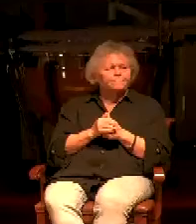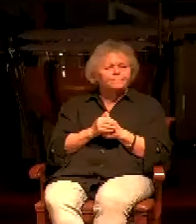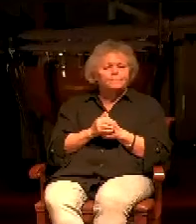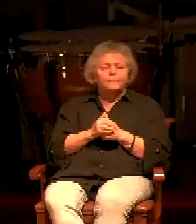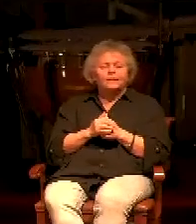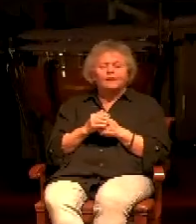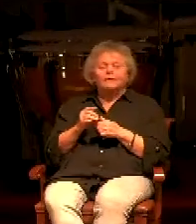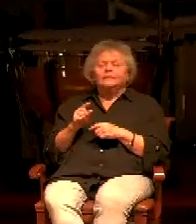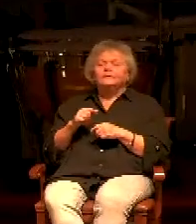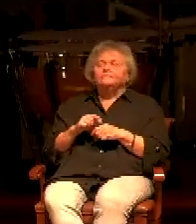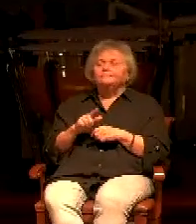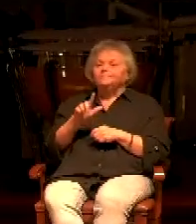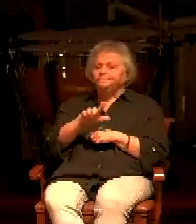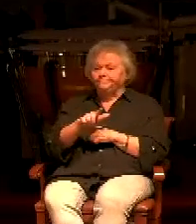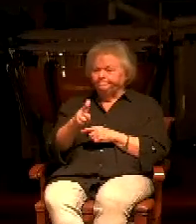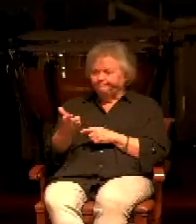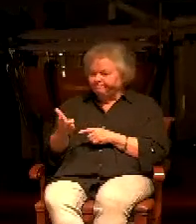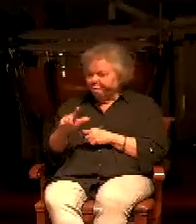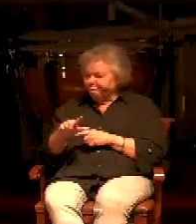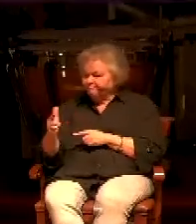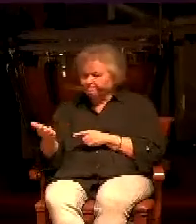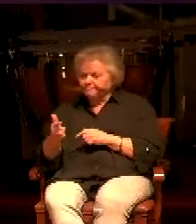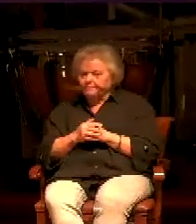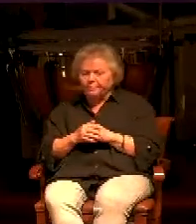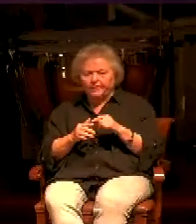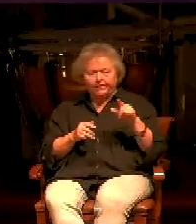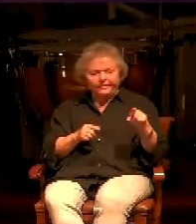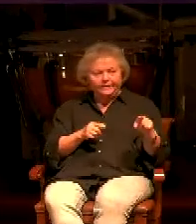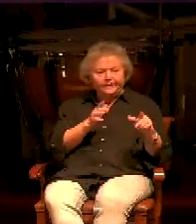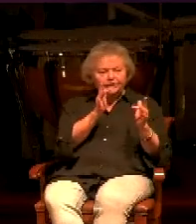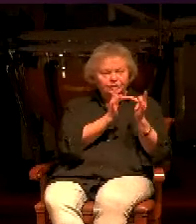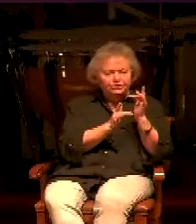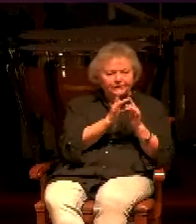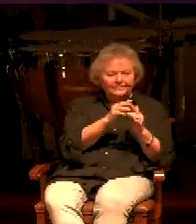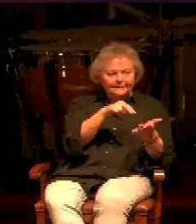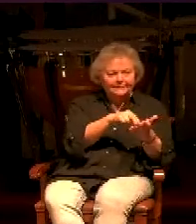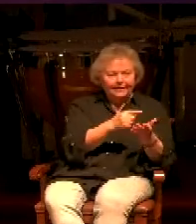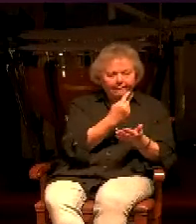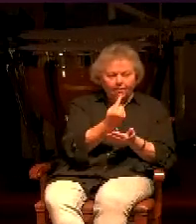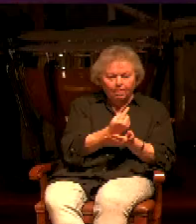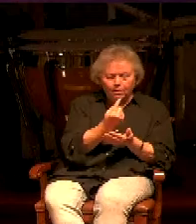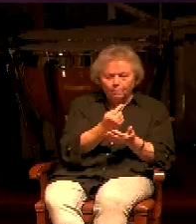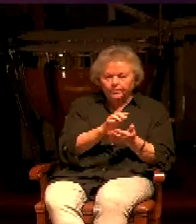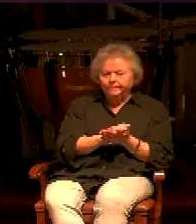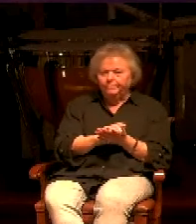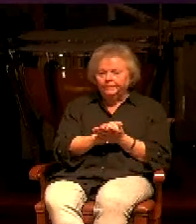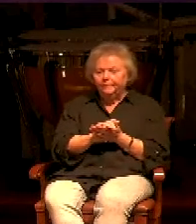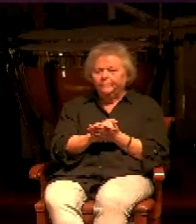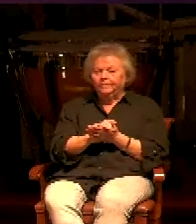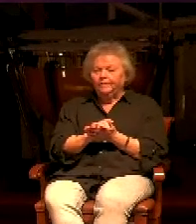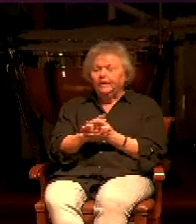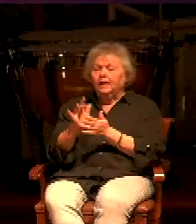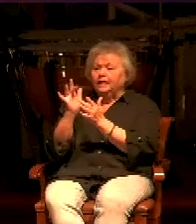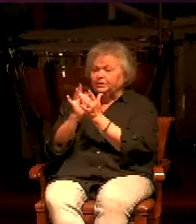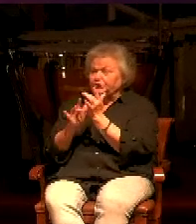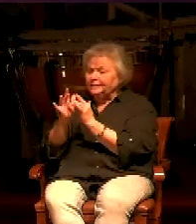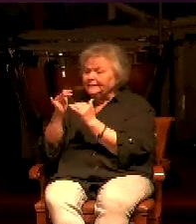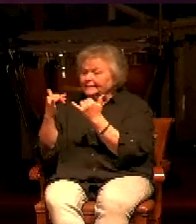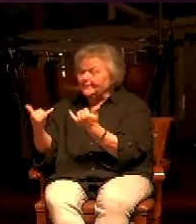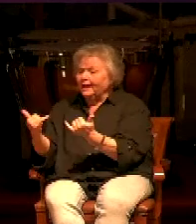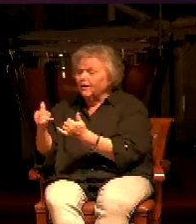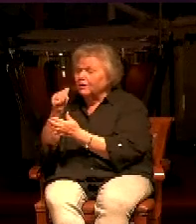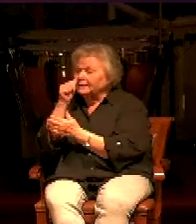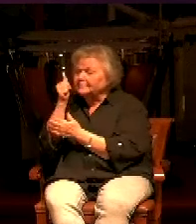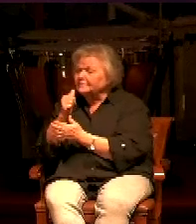will change. Not only do we see Jesus standing alone, but we see Jesus will suffer alone. Look with me at